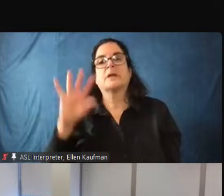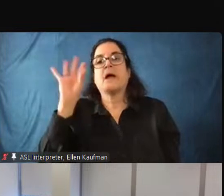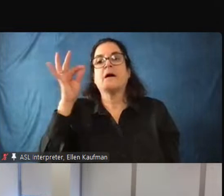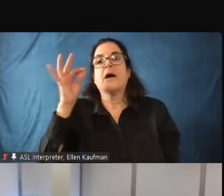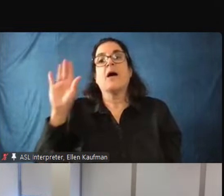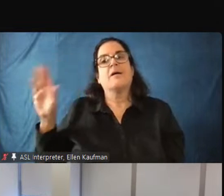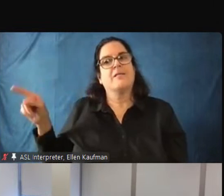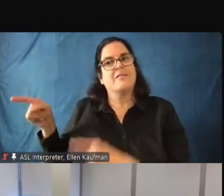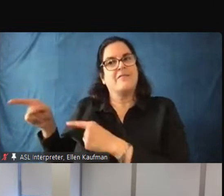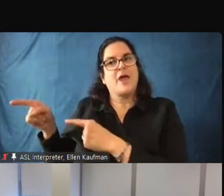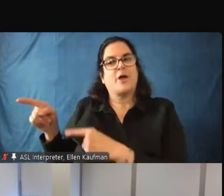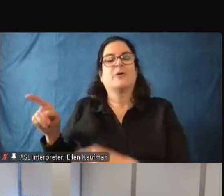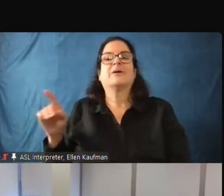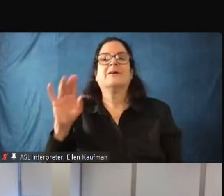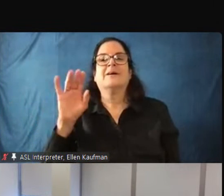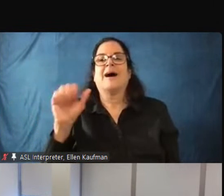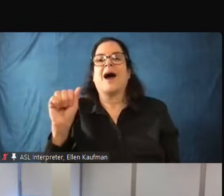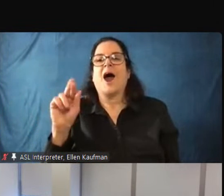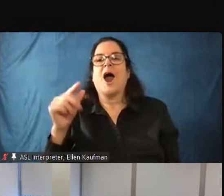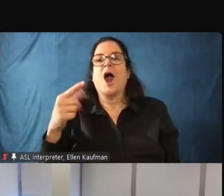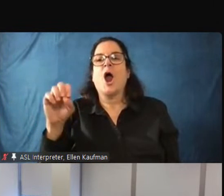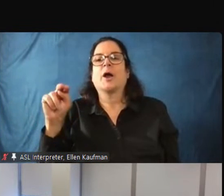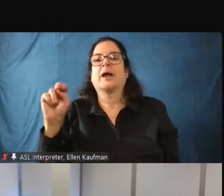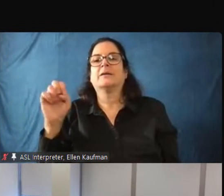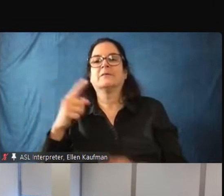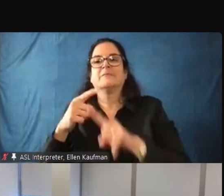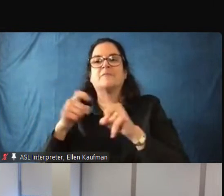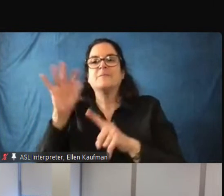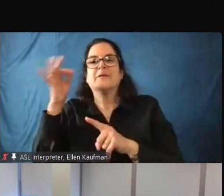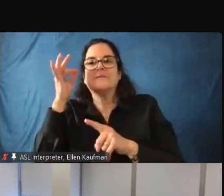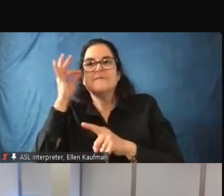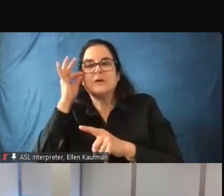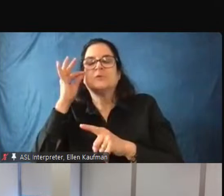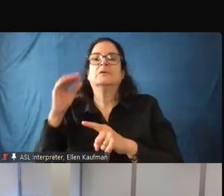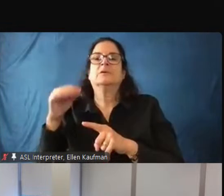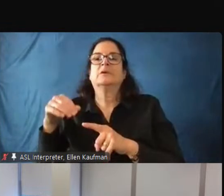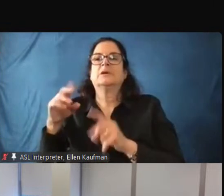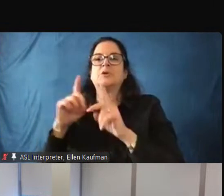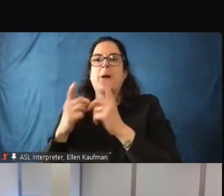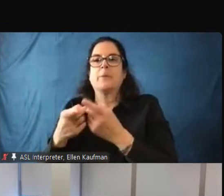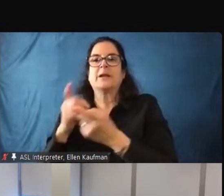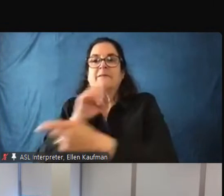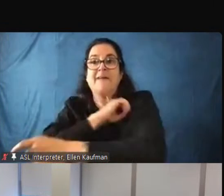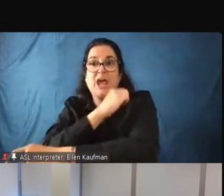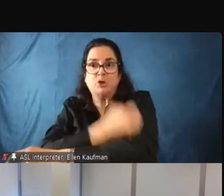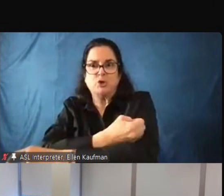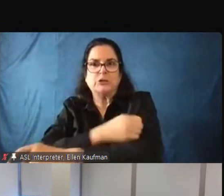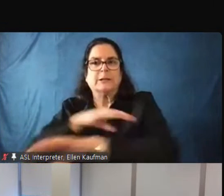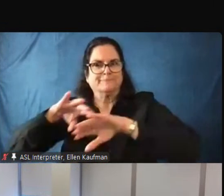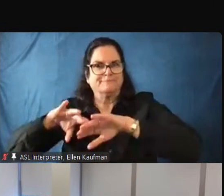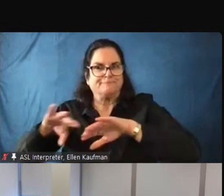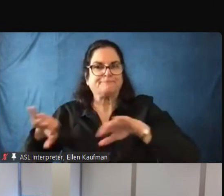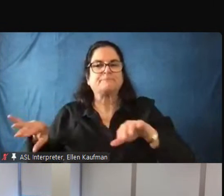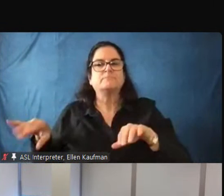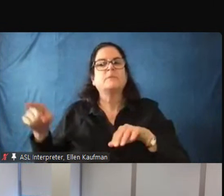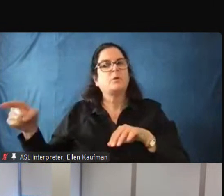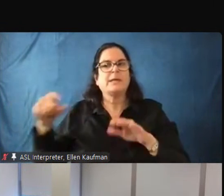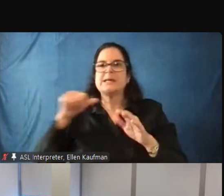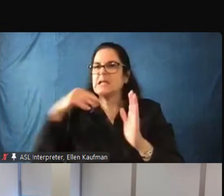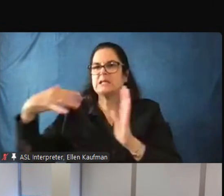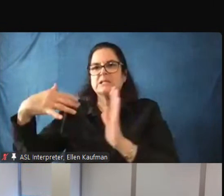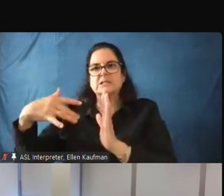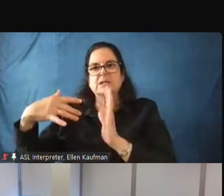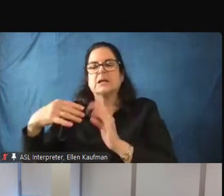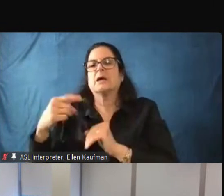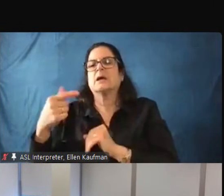Department of Energy, and they work with everyone. So they didn't necessarily look at governance. And I think the point, and probably President Carter can make a stronger